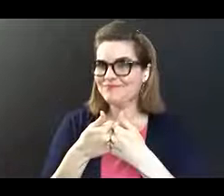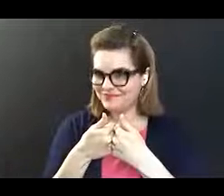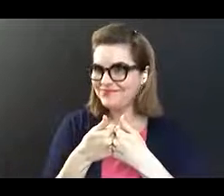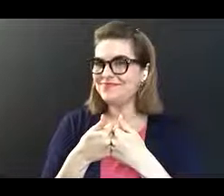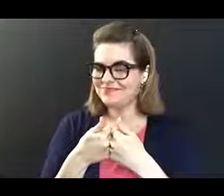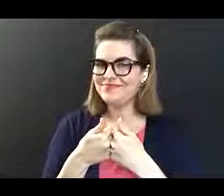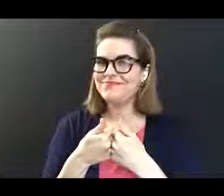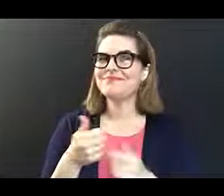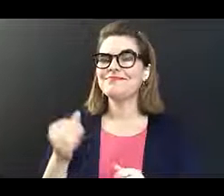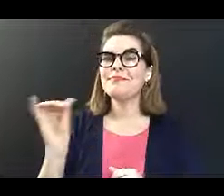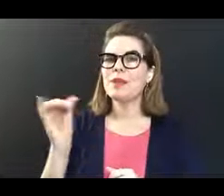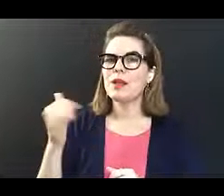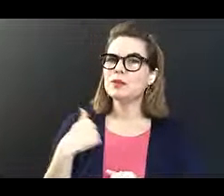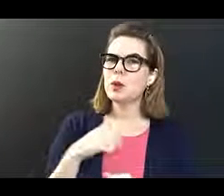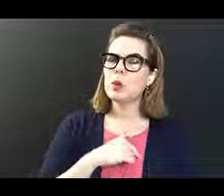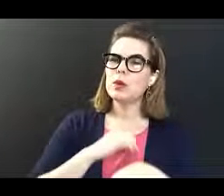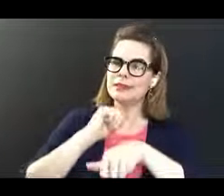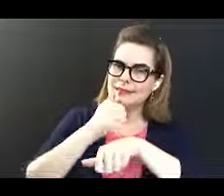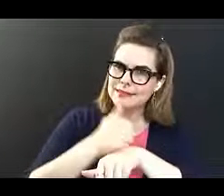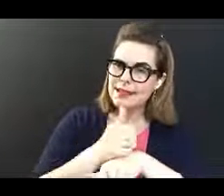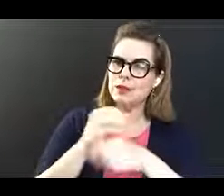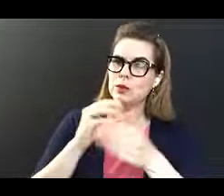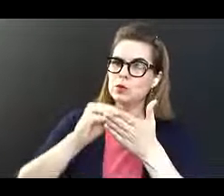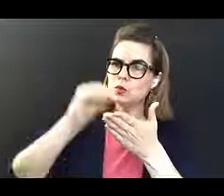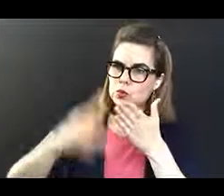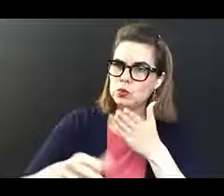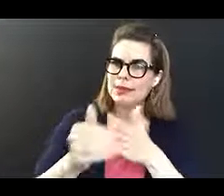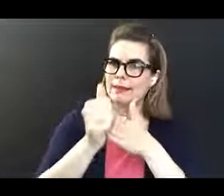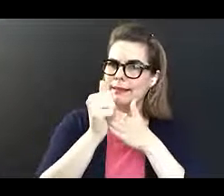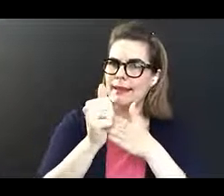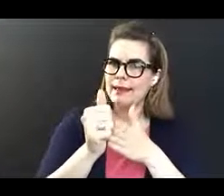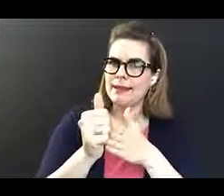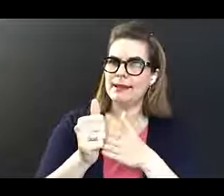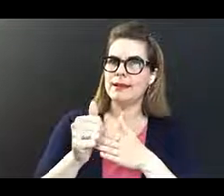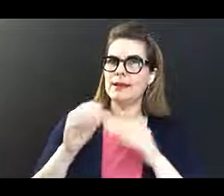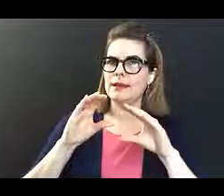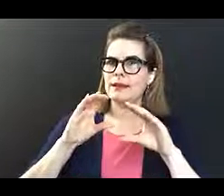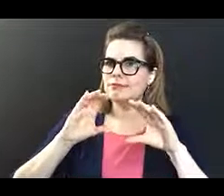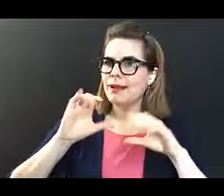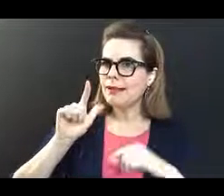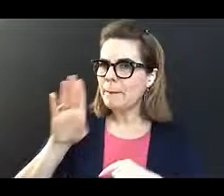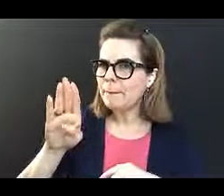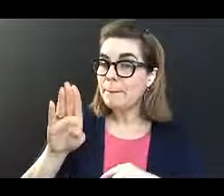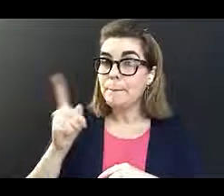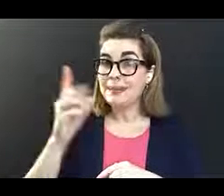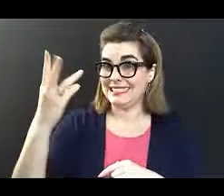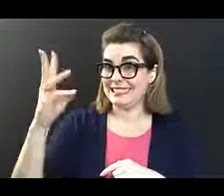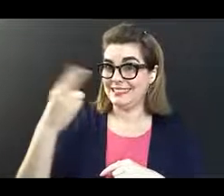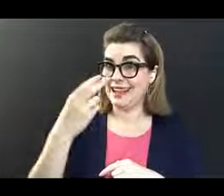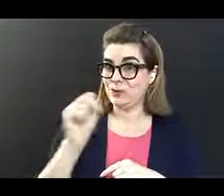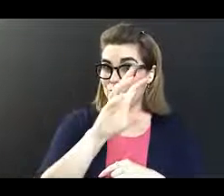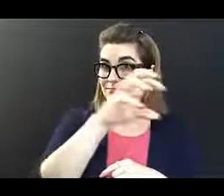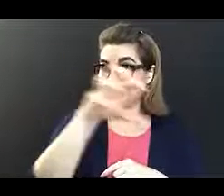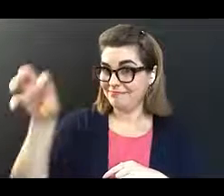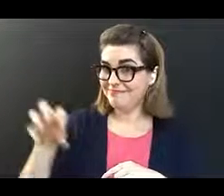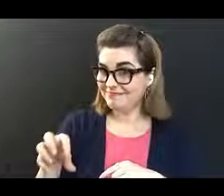we established student-run clubs and organizations at 16 high schools in the district. We got a mental health